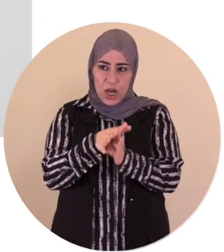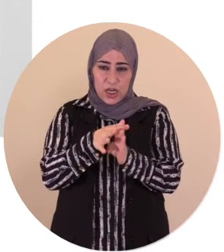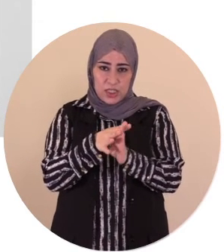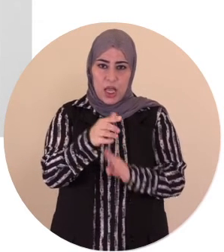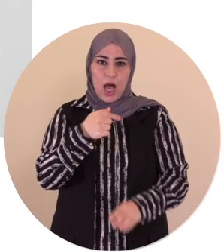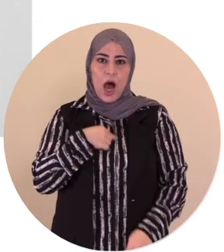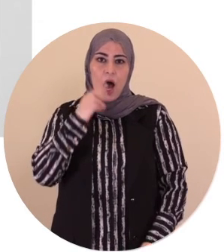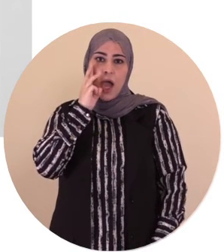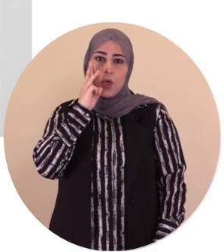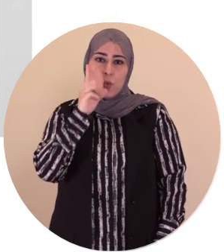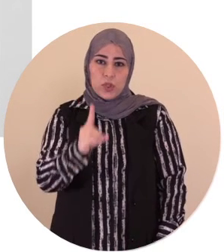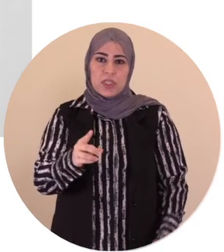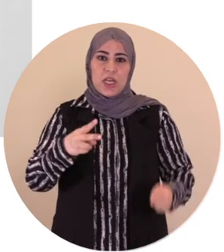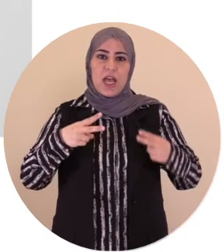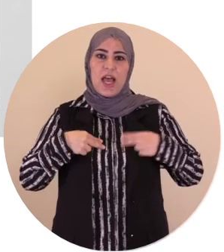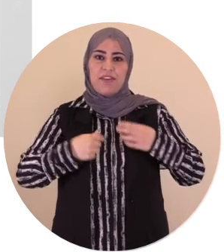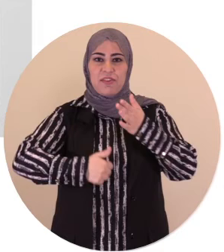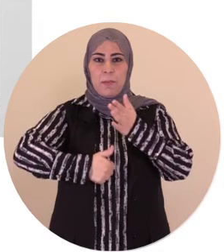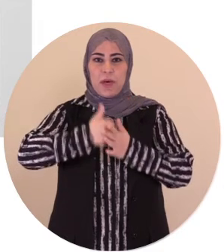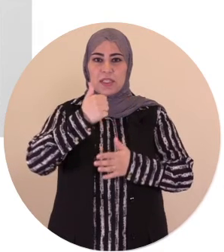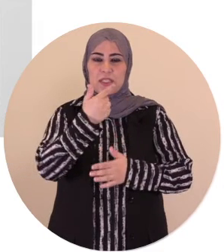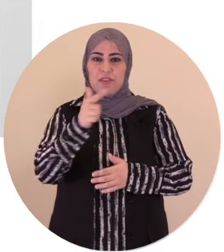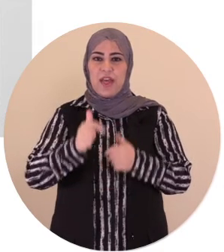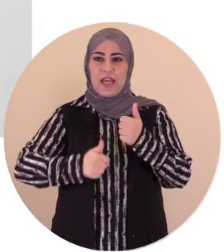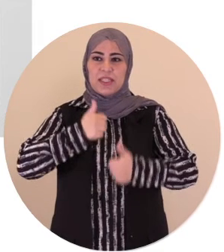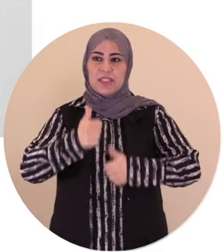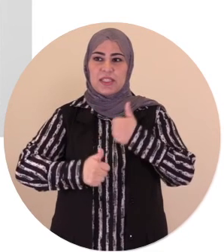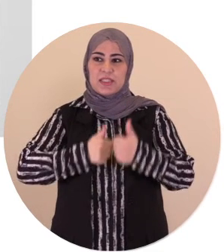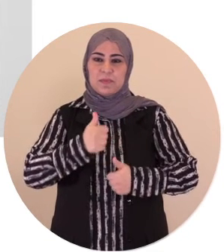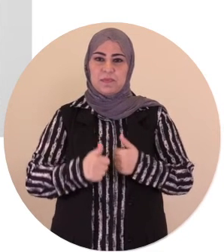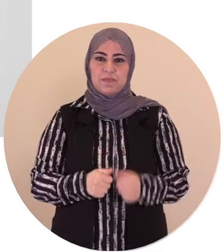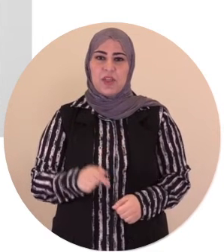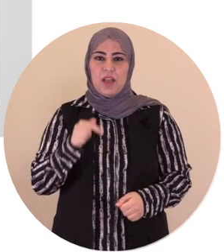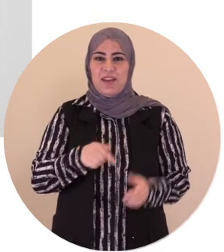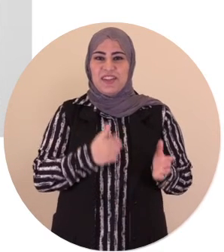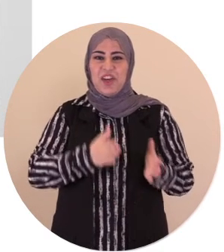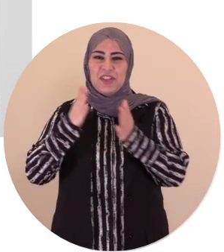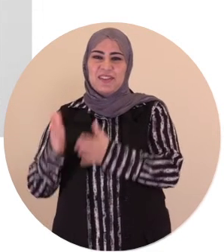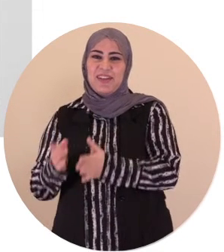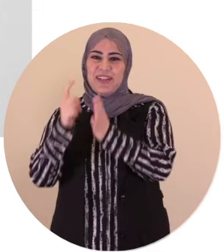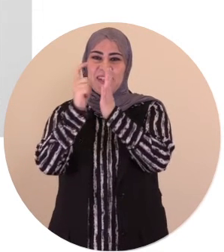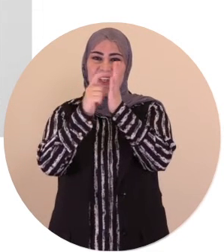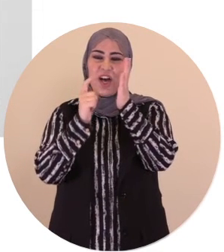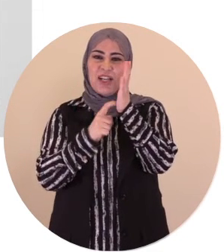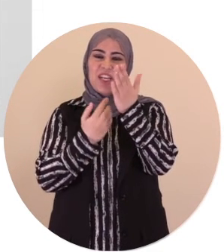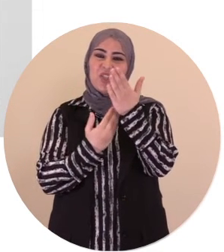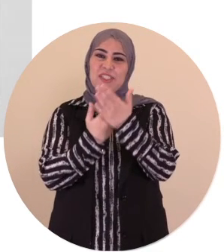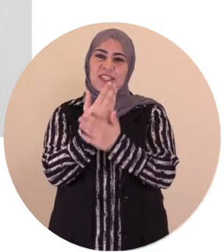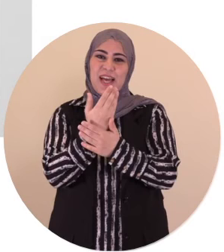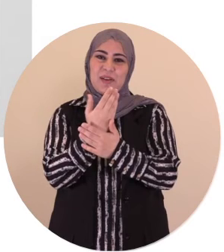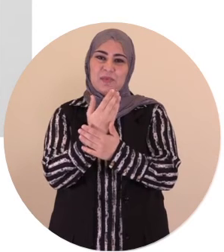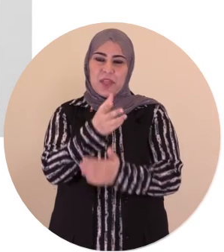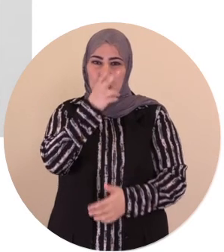I would have passed the test. Very, very easy. And now it's time to look at another section of the past